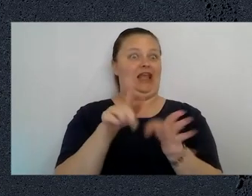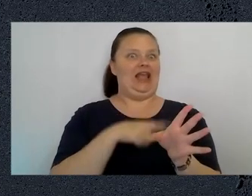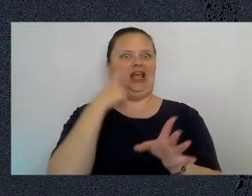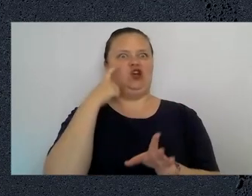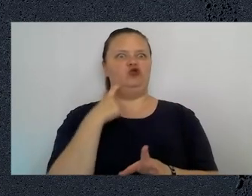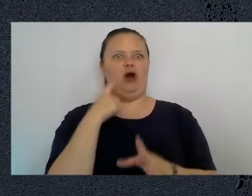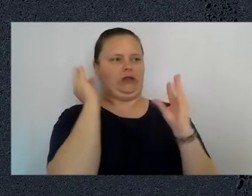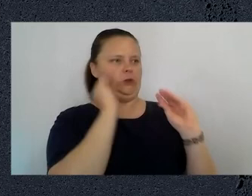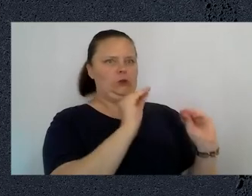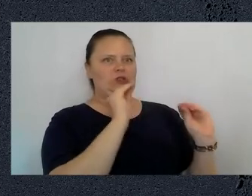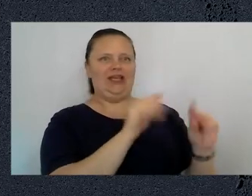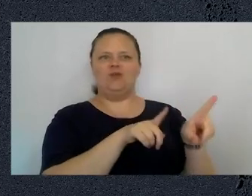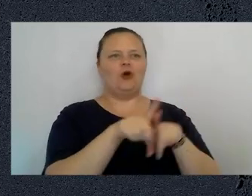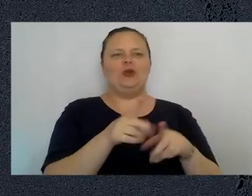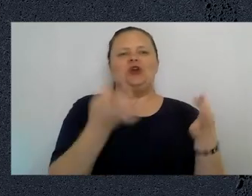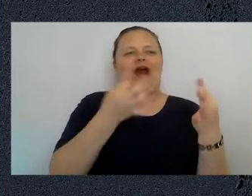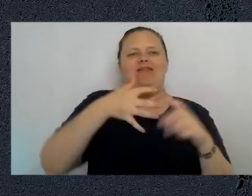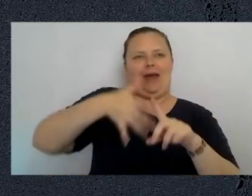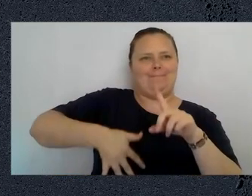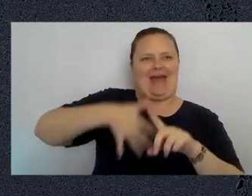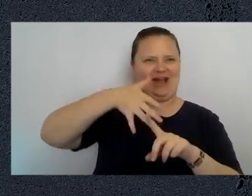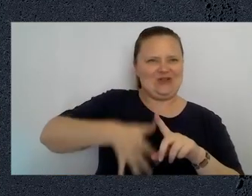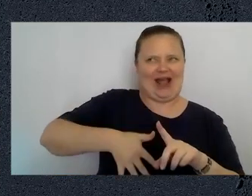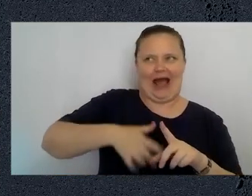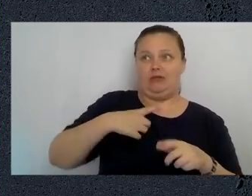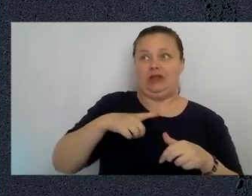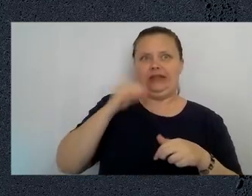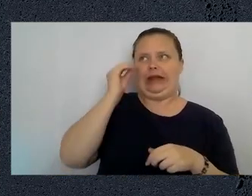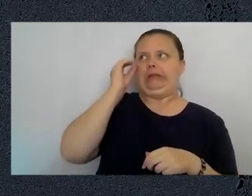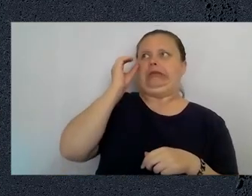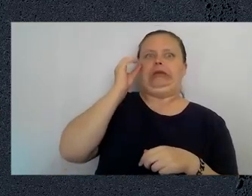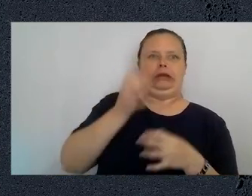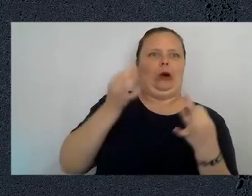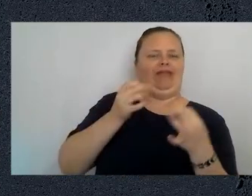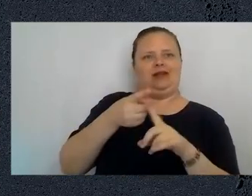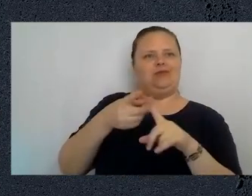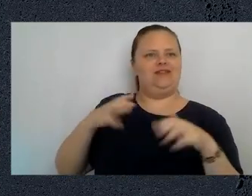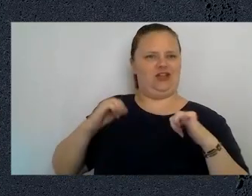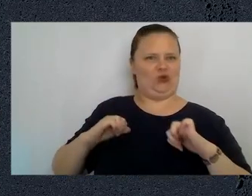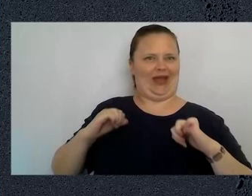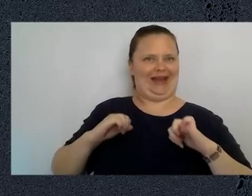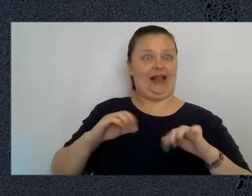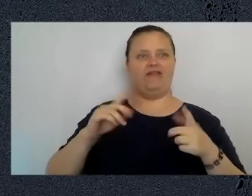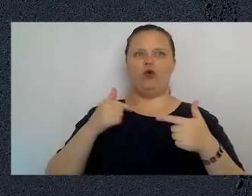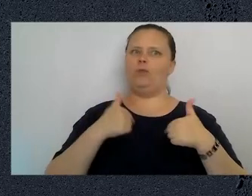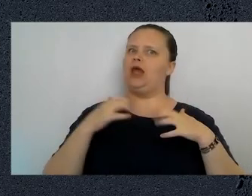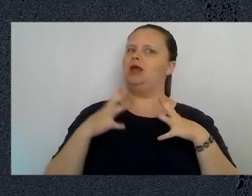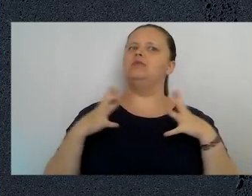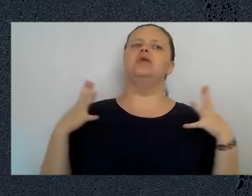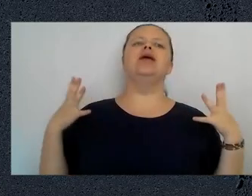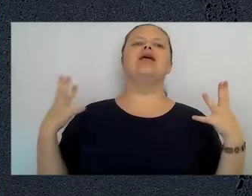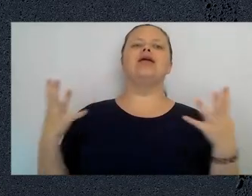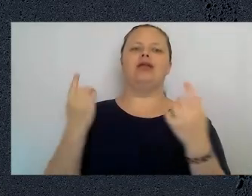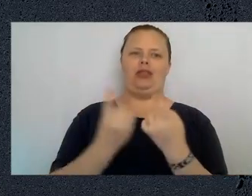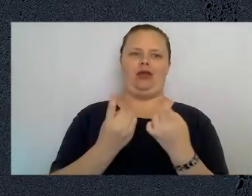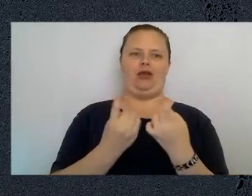teachers out of field. Mm-hmm. It has dramatically increased. They don't have science training. They don't. Mm-hmm. And that, to me, is a really big thing that we can